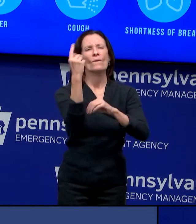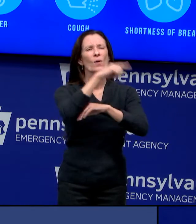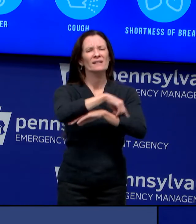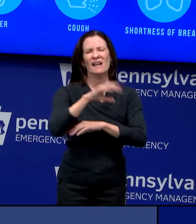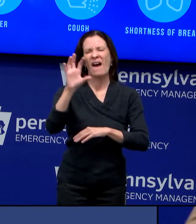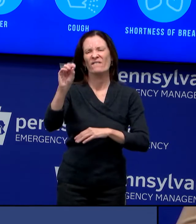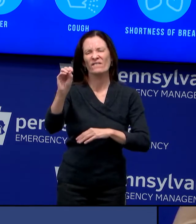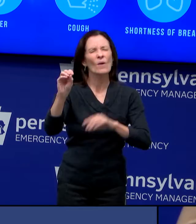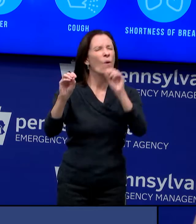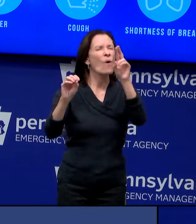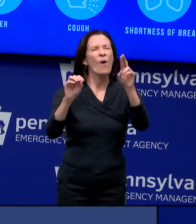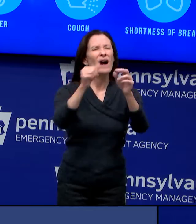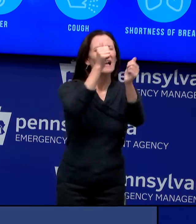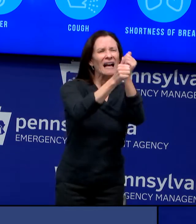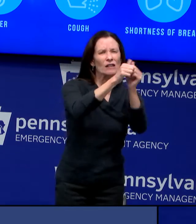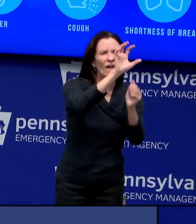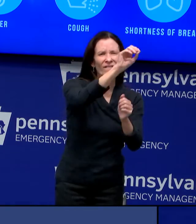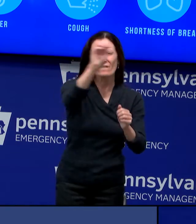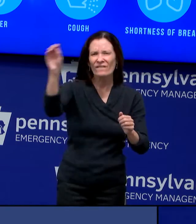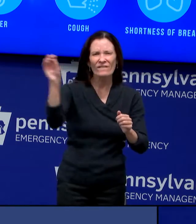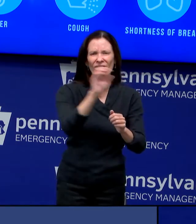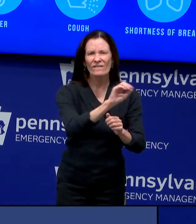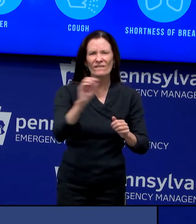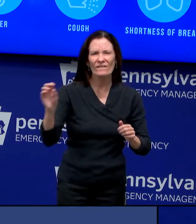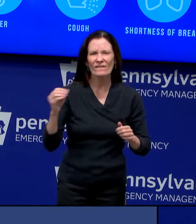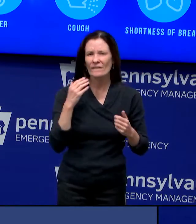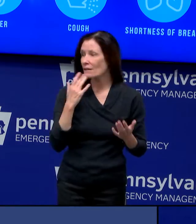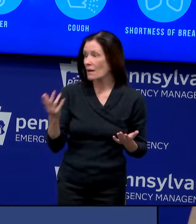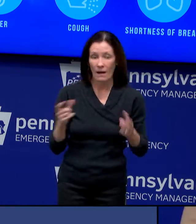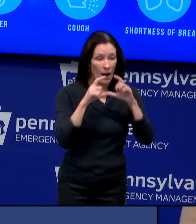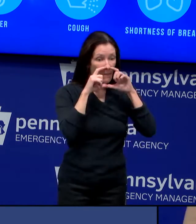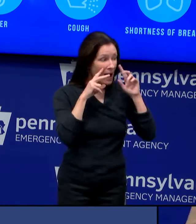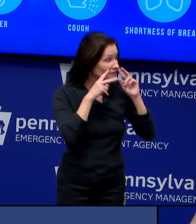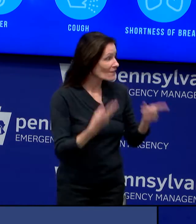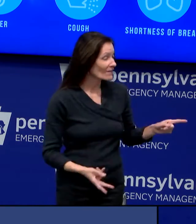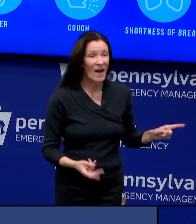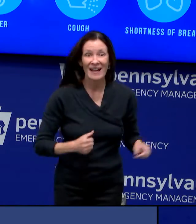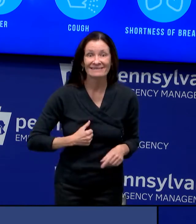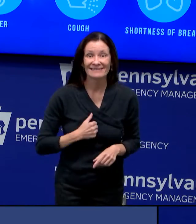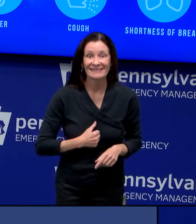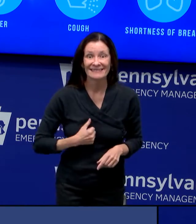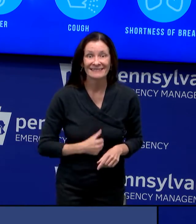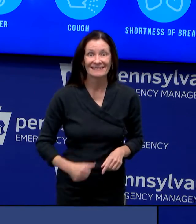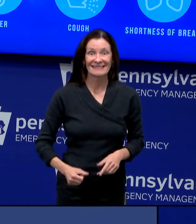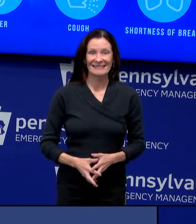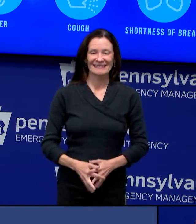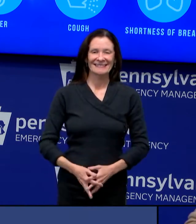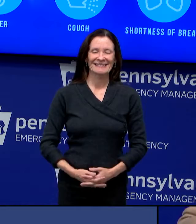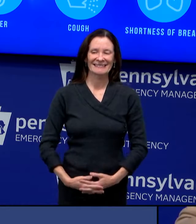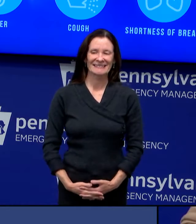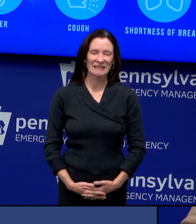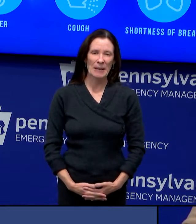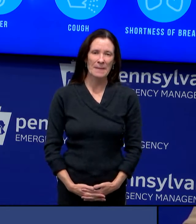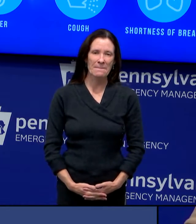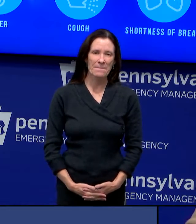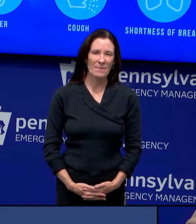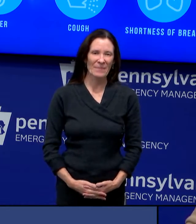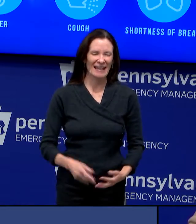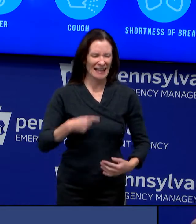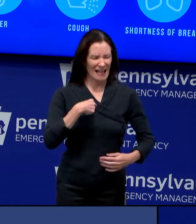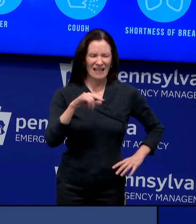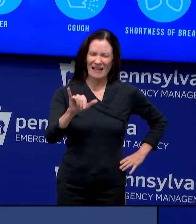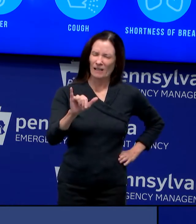So just dropped my mask, excuse me. So it is, it's a little bit, I'm going to have to think about that one for a